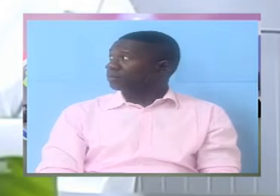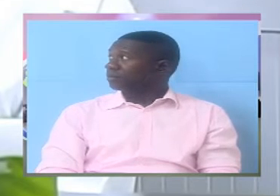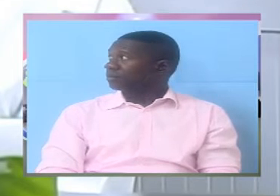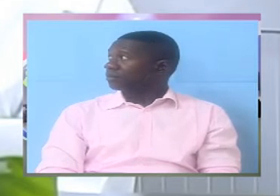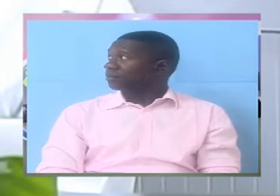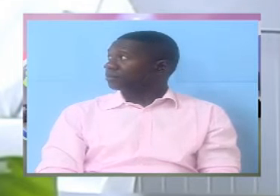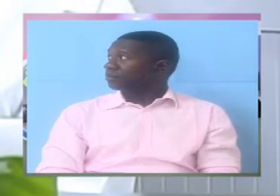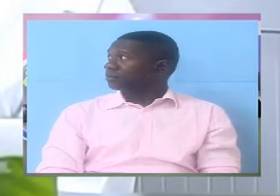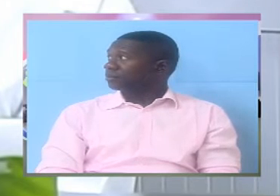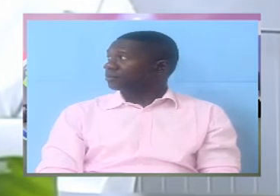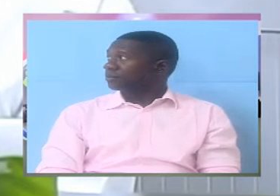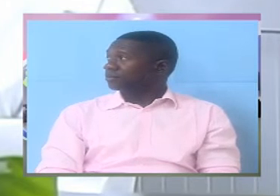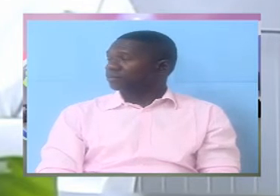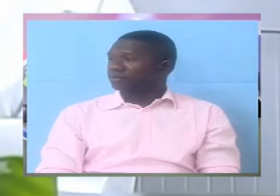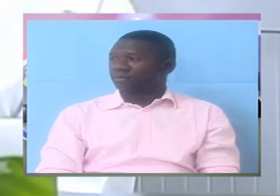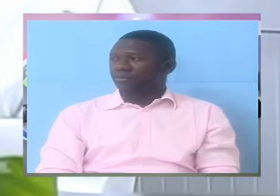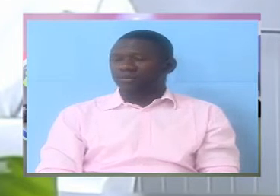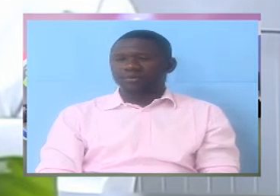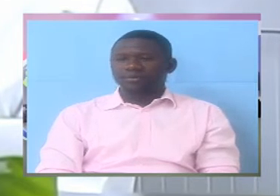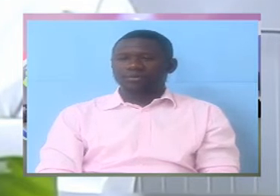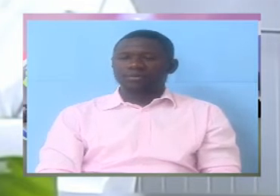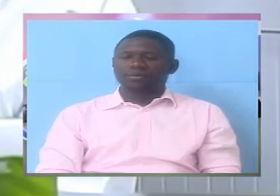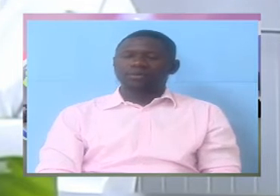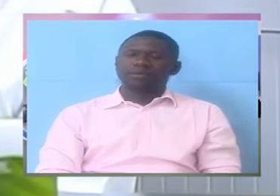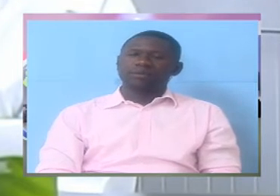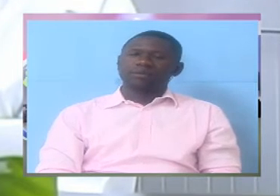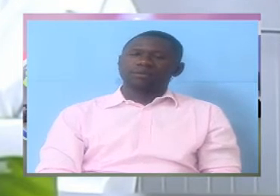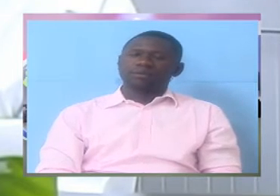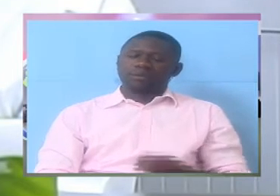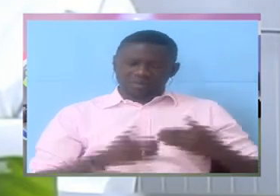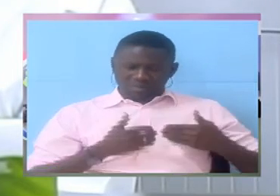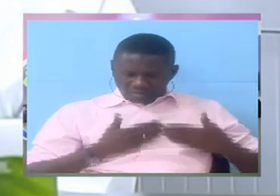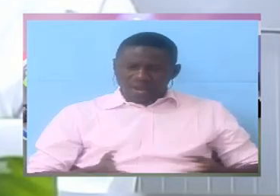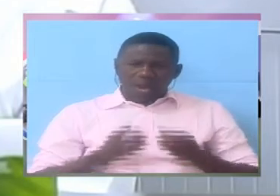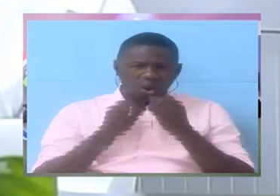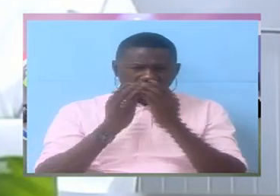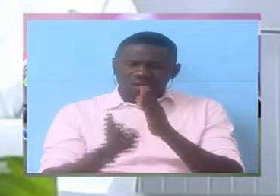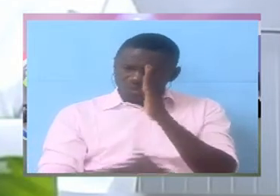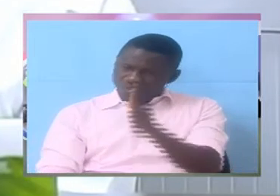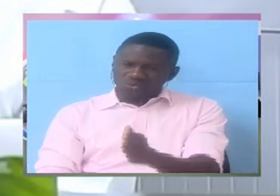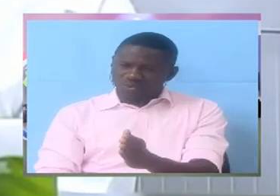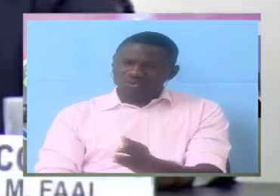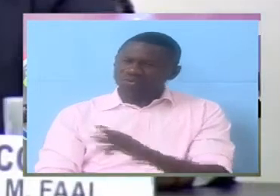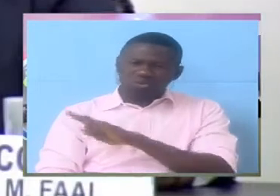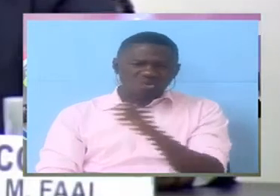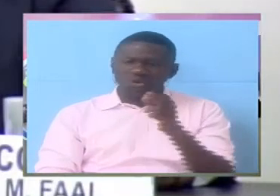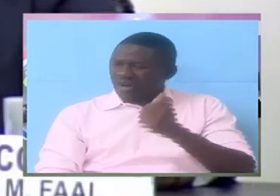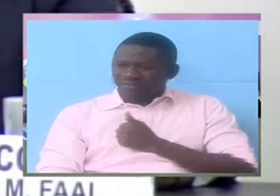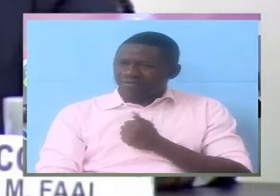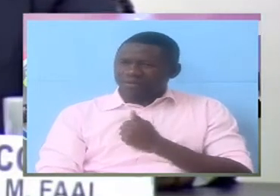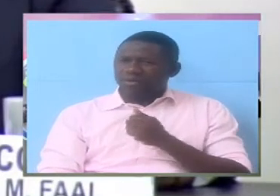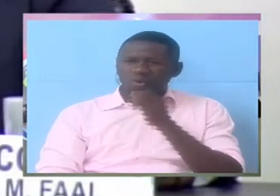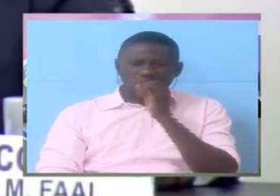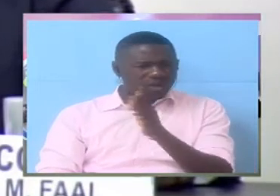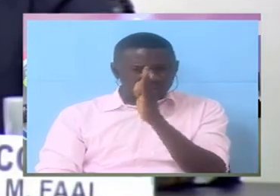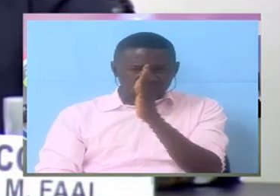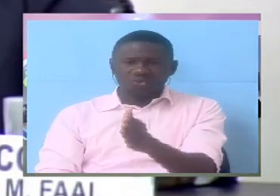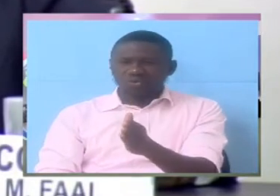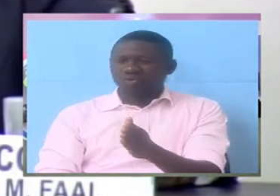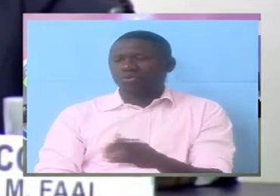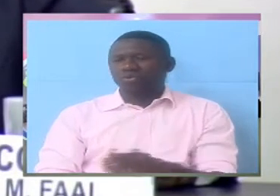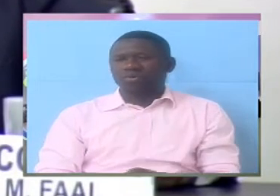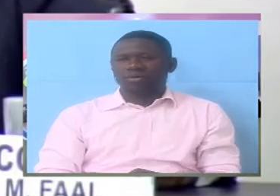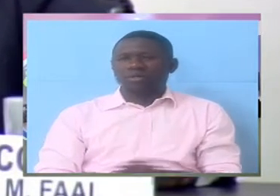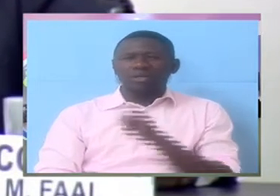Speak the truth. Don't be afraid to speak the truth. Speak the truth, Mr. Witness. Was